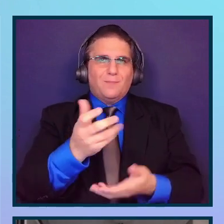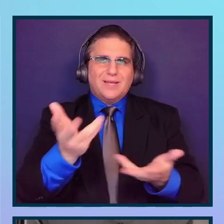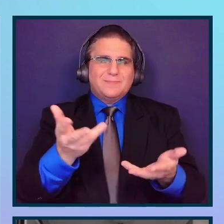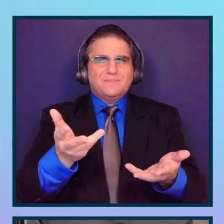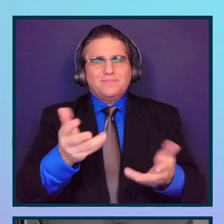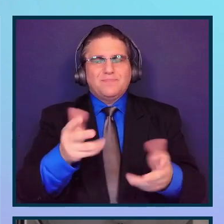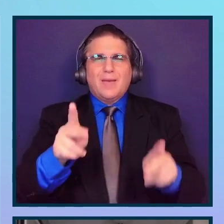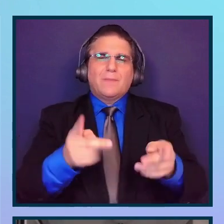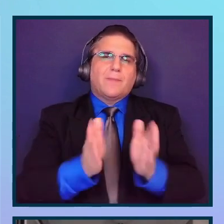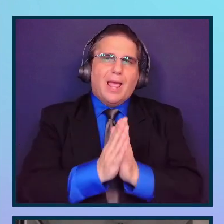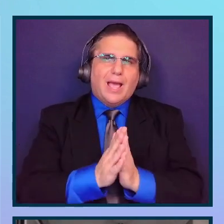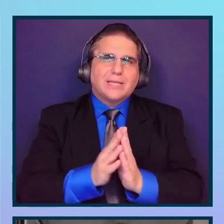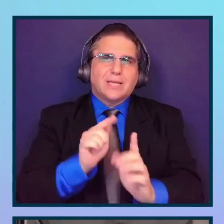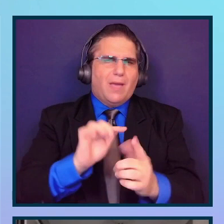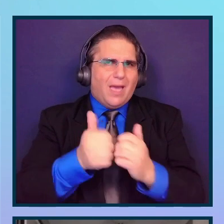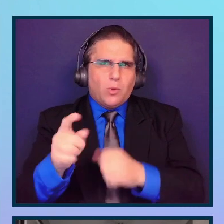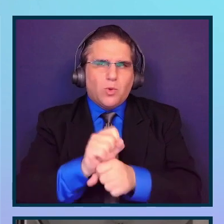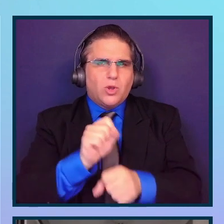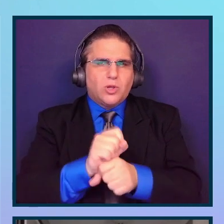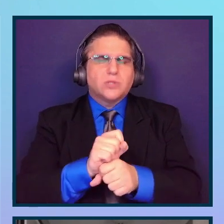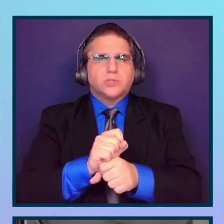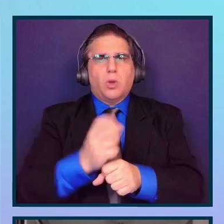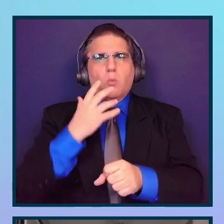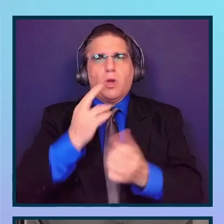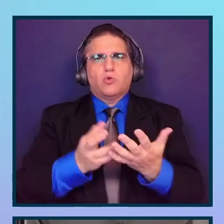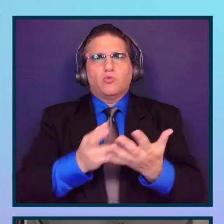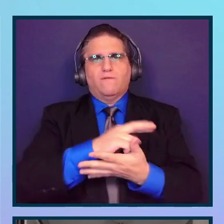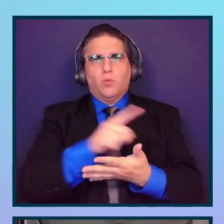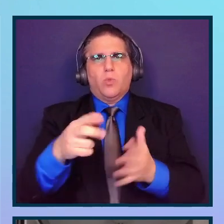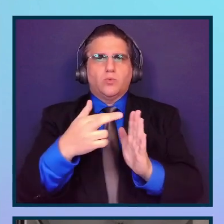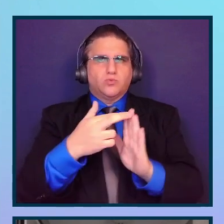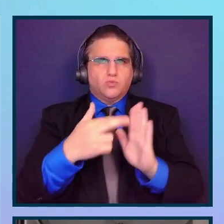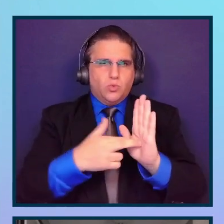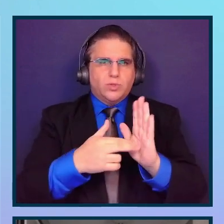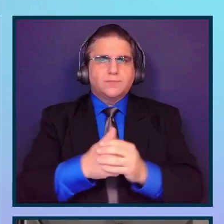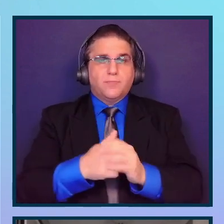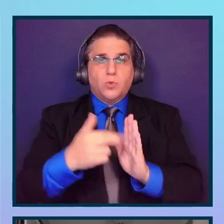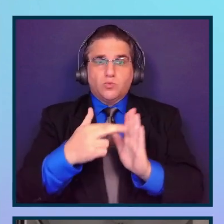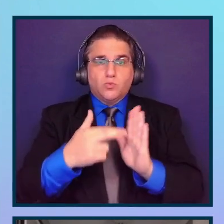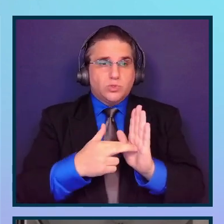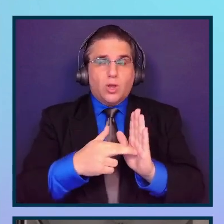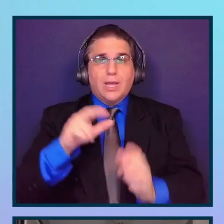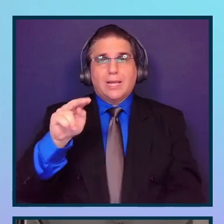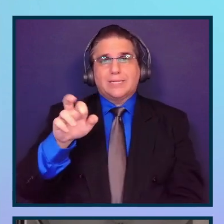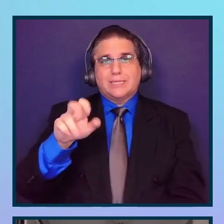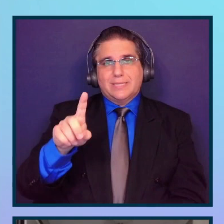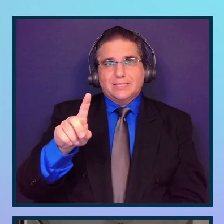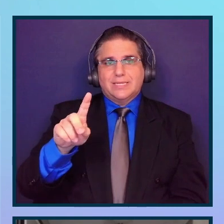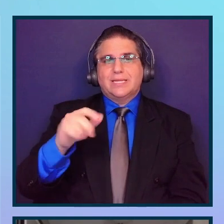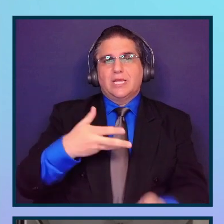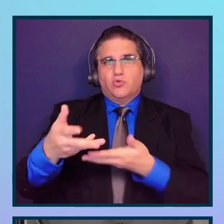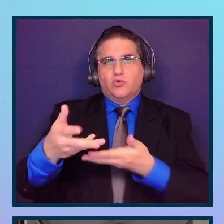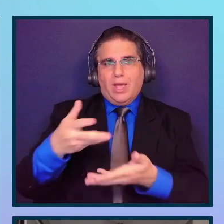people have been asking about exactly how it works. So we want to kind of review those rules. And so those two rules are the nested interactive rule and